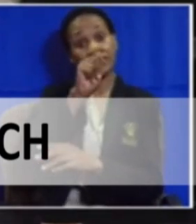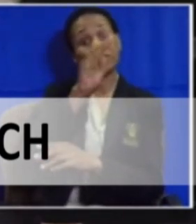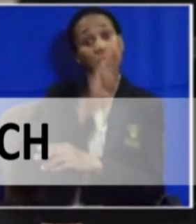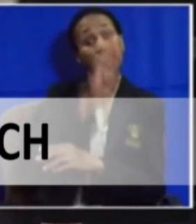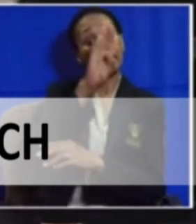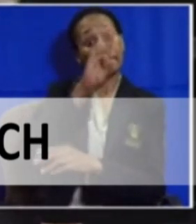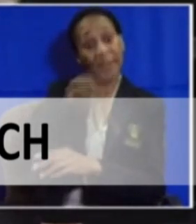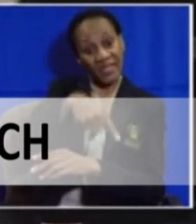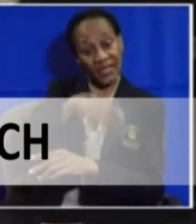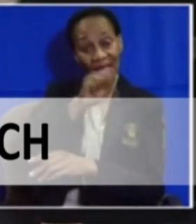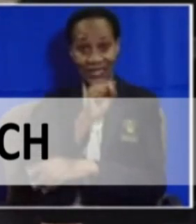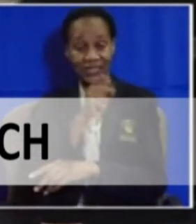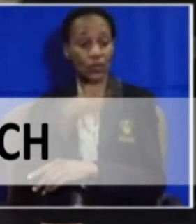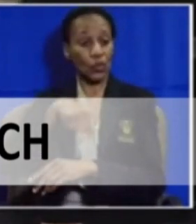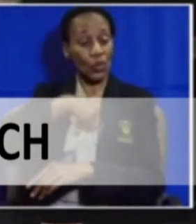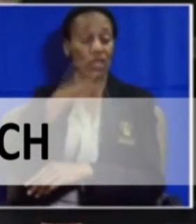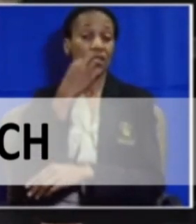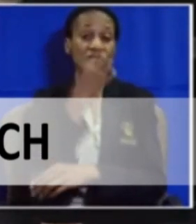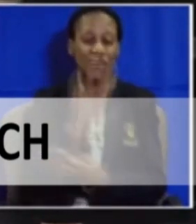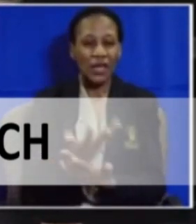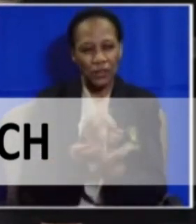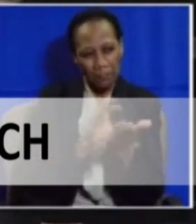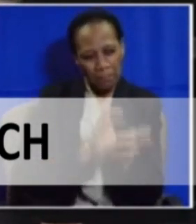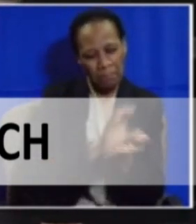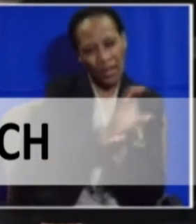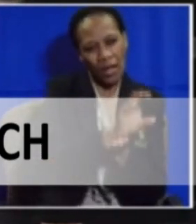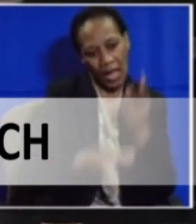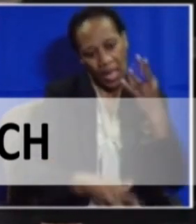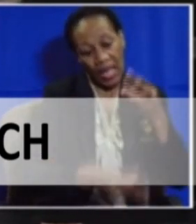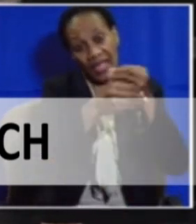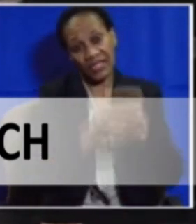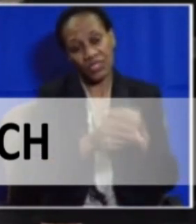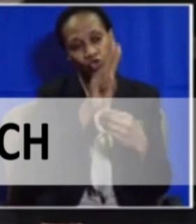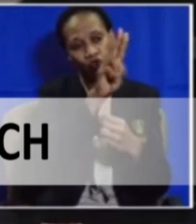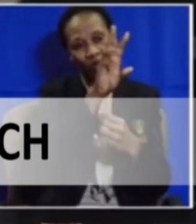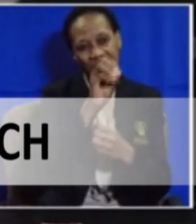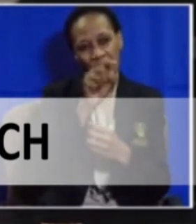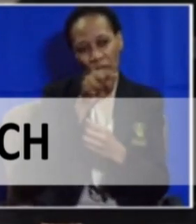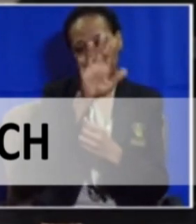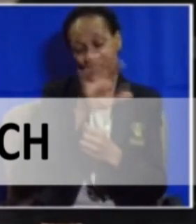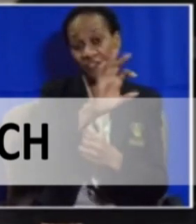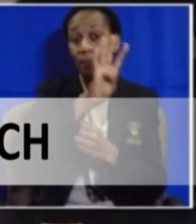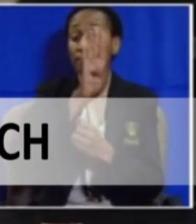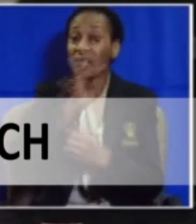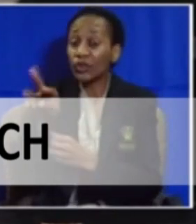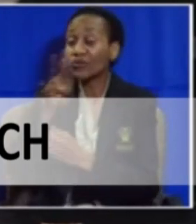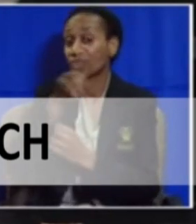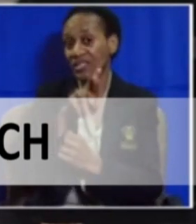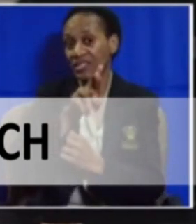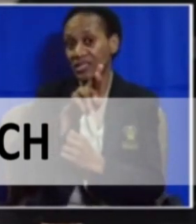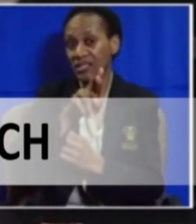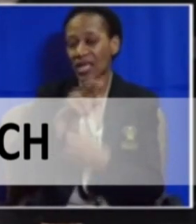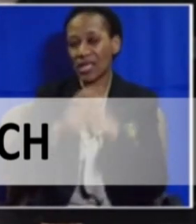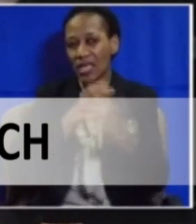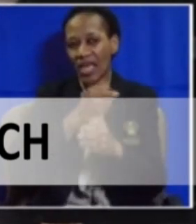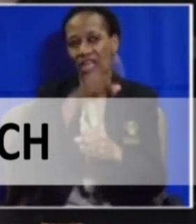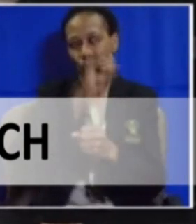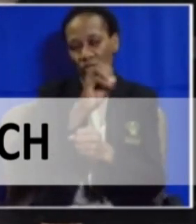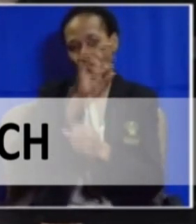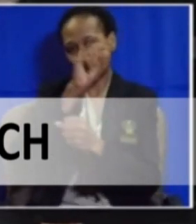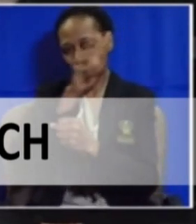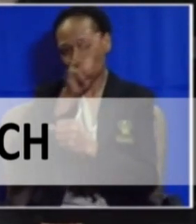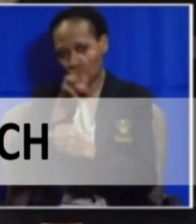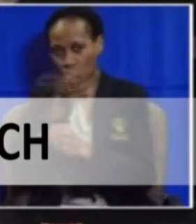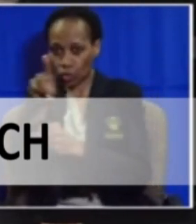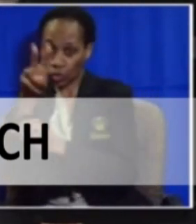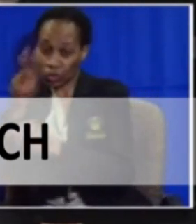statement, we have allocated additional funding of 20.5 billion rand in 2022-23 to